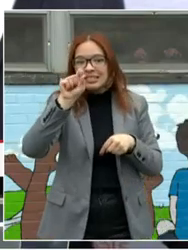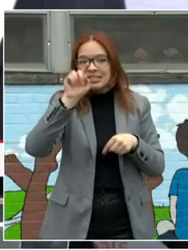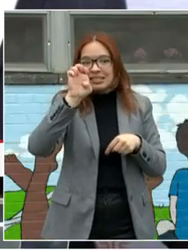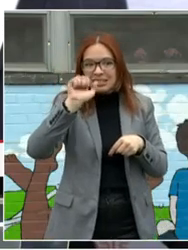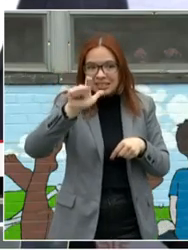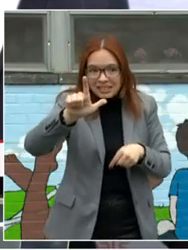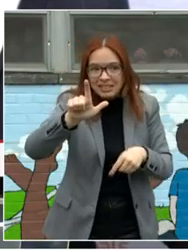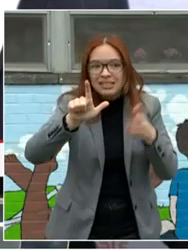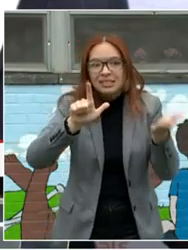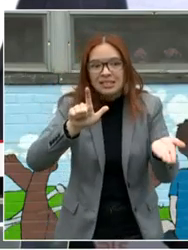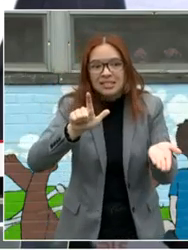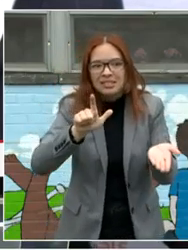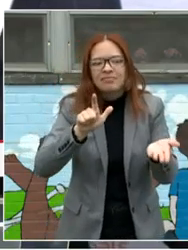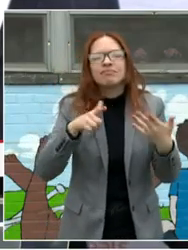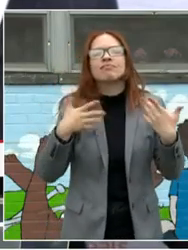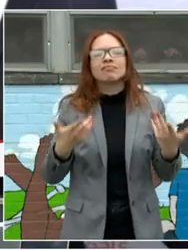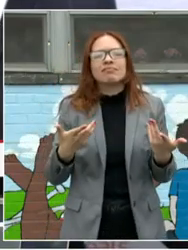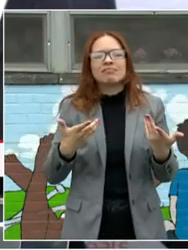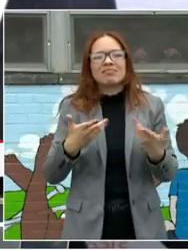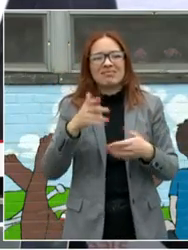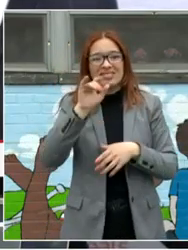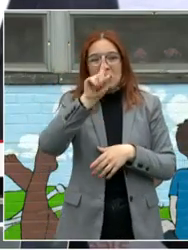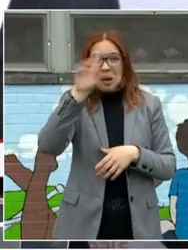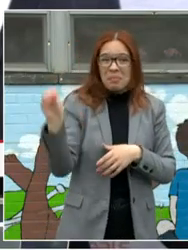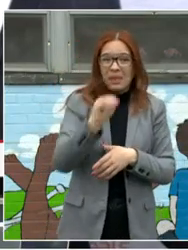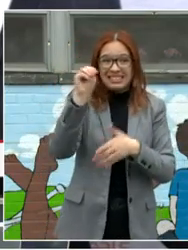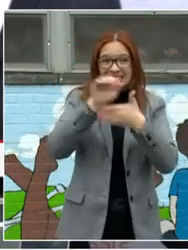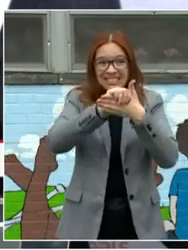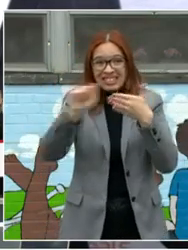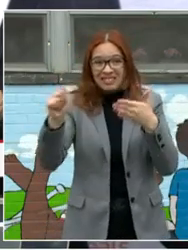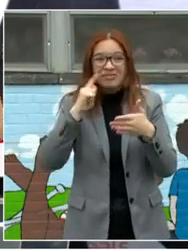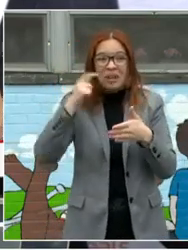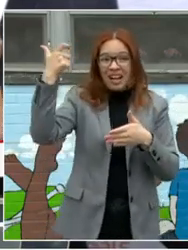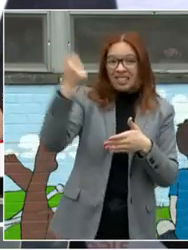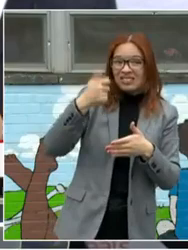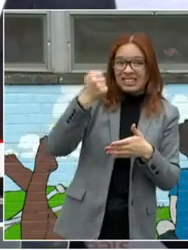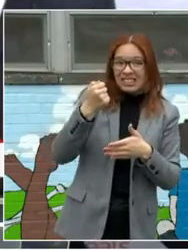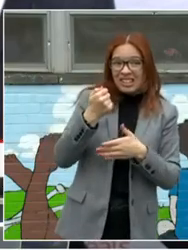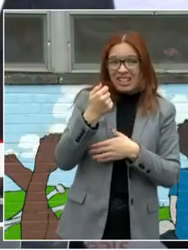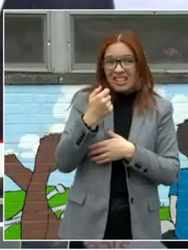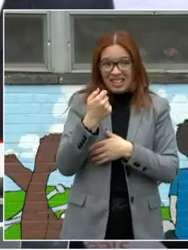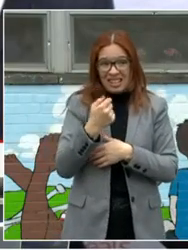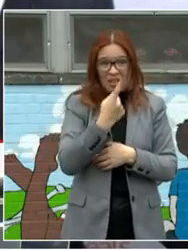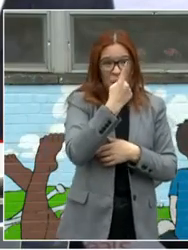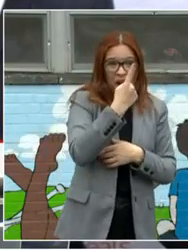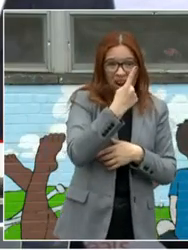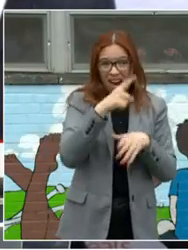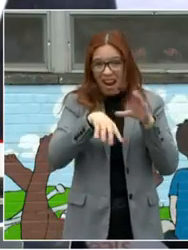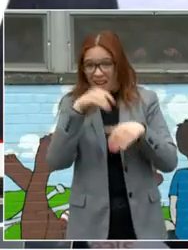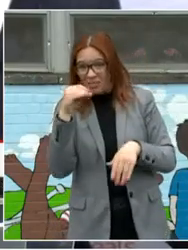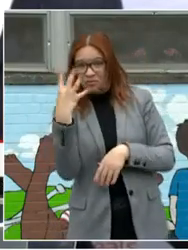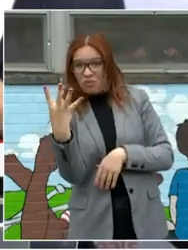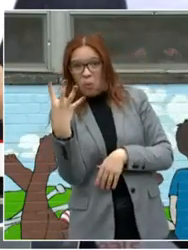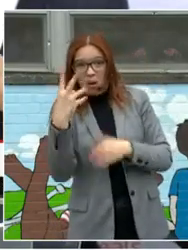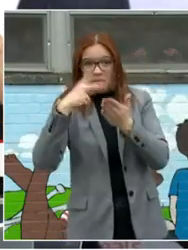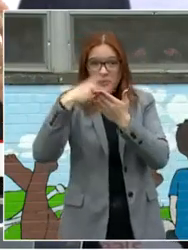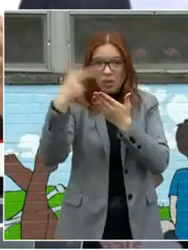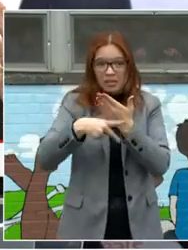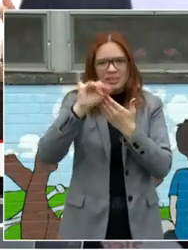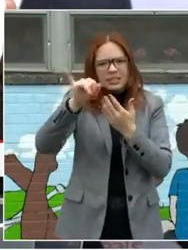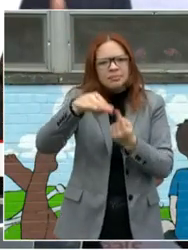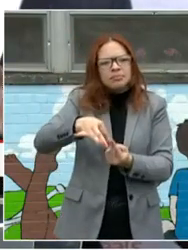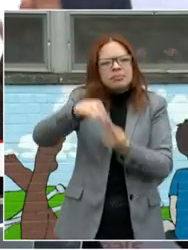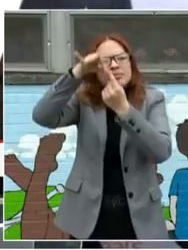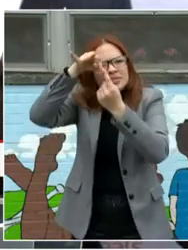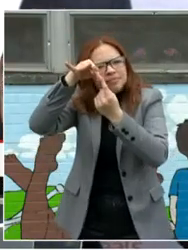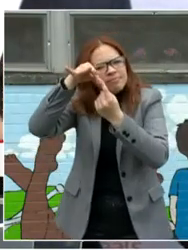in subsidy funding. They're only one of 4 programs in the district that's specialized in servicing students with disabilities, and that's important